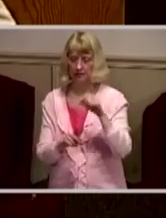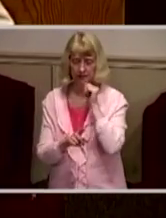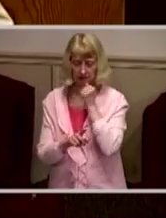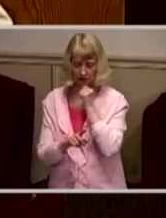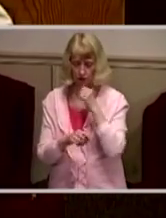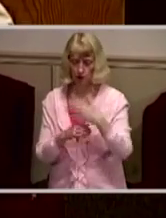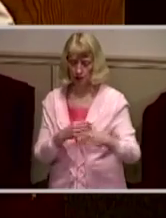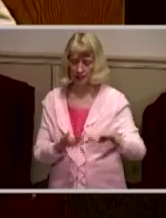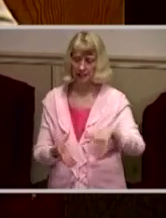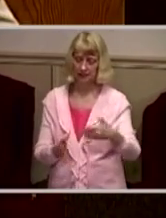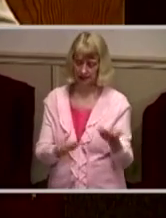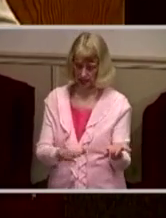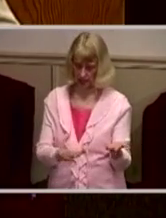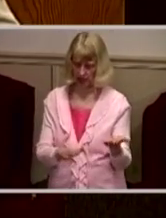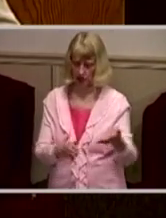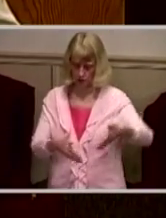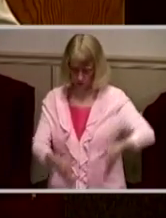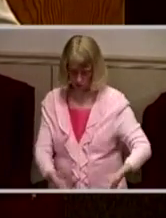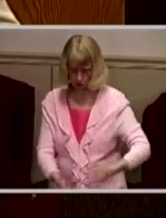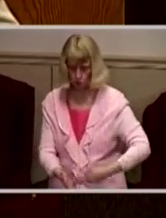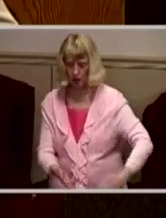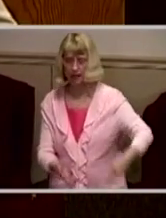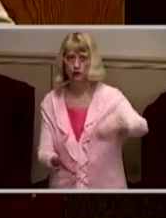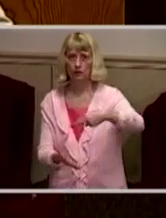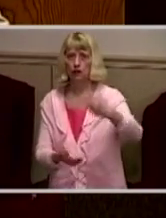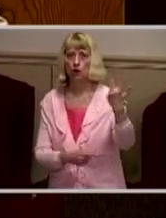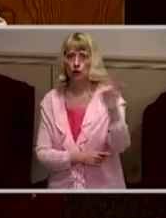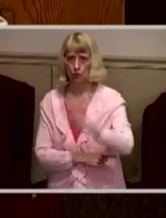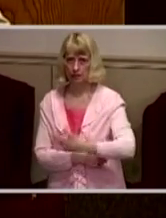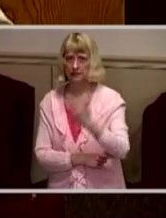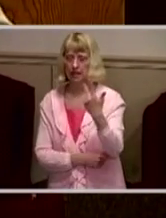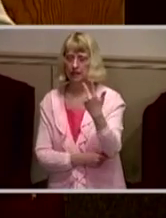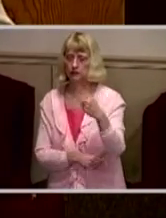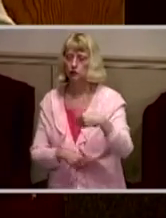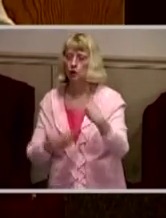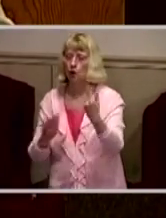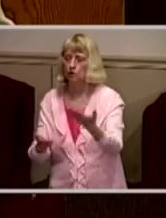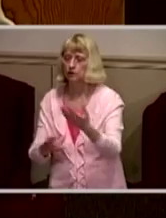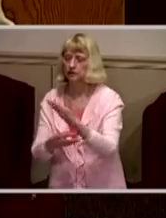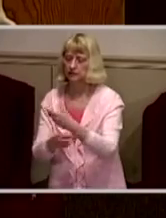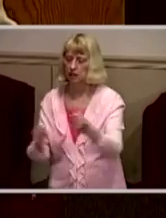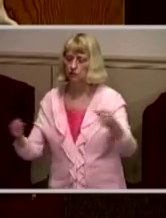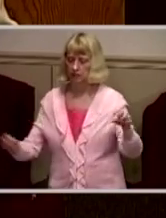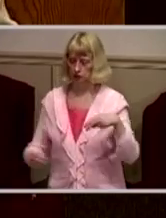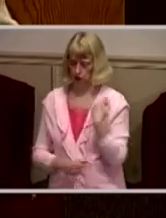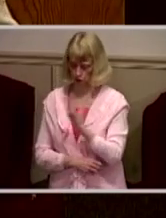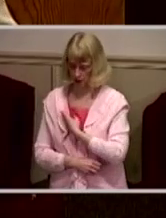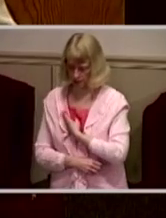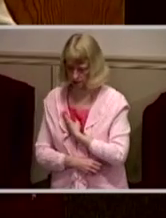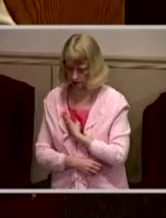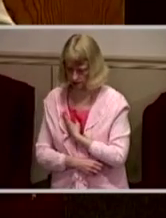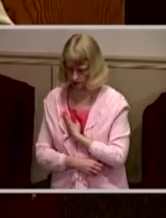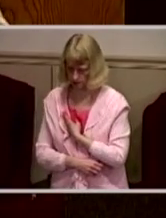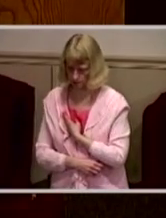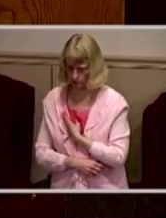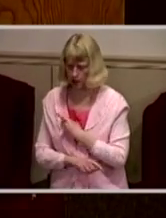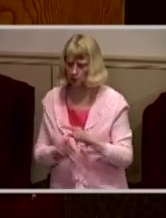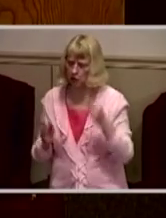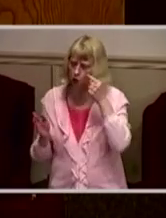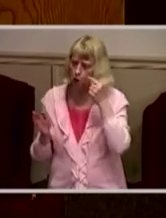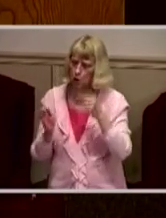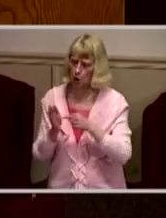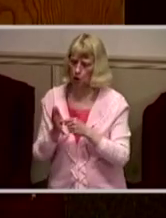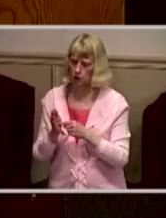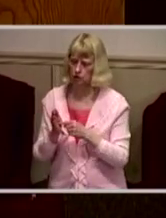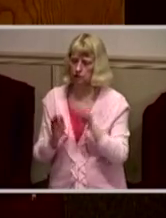and bleed and die and resurrect from the grave 3 days later to provide salvation for us. But notice what he